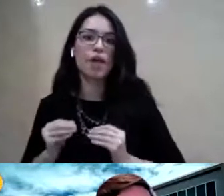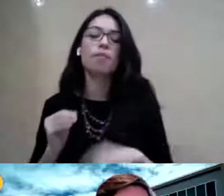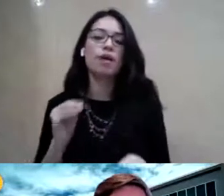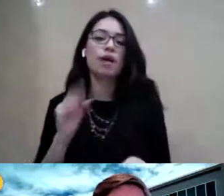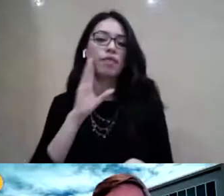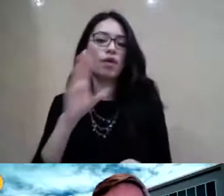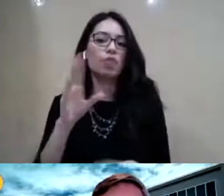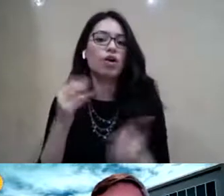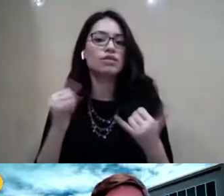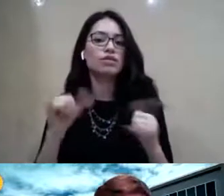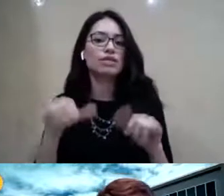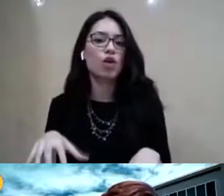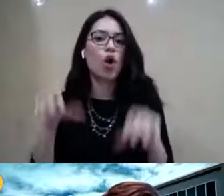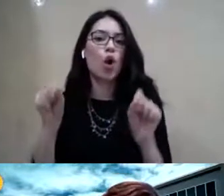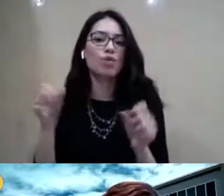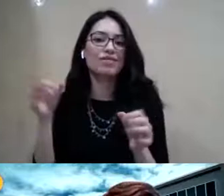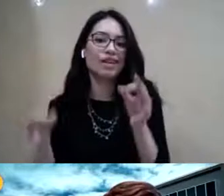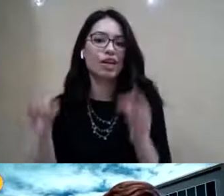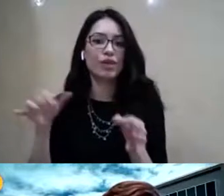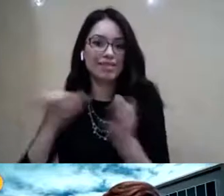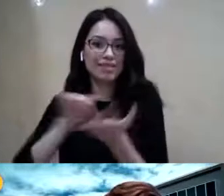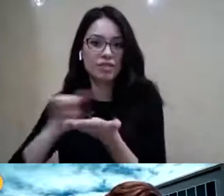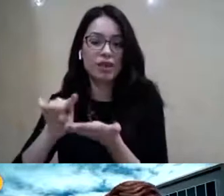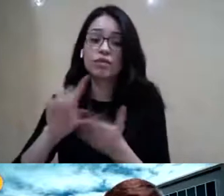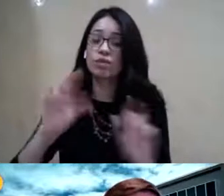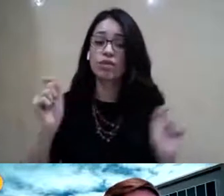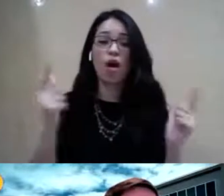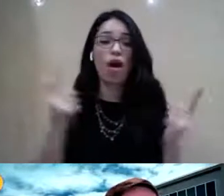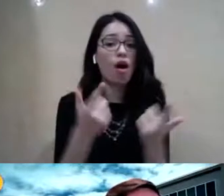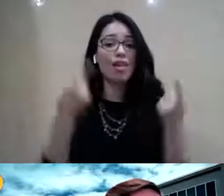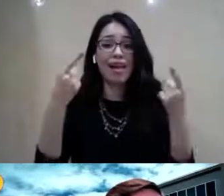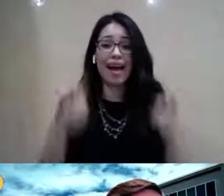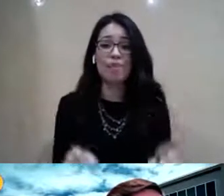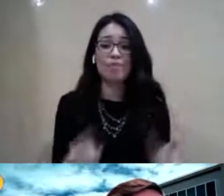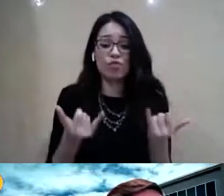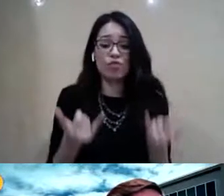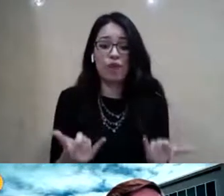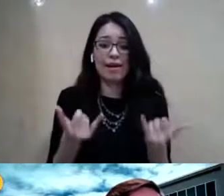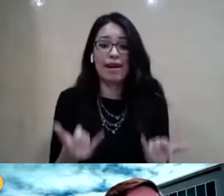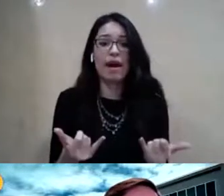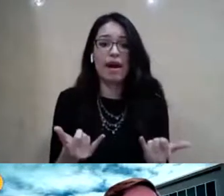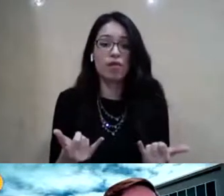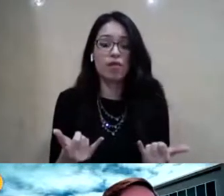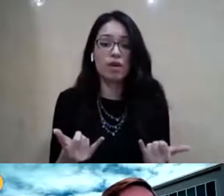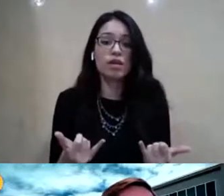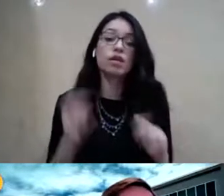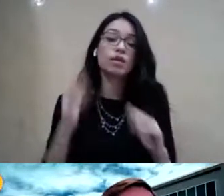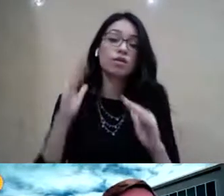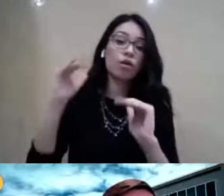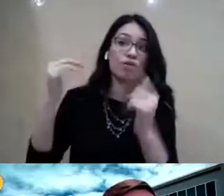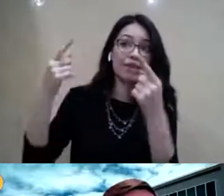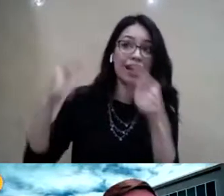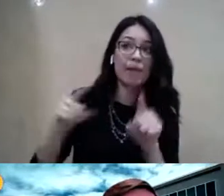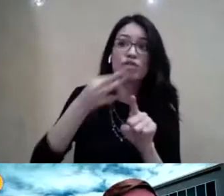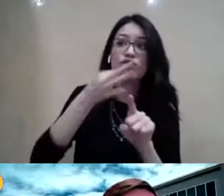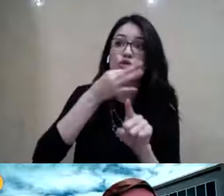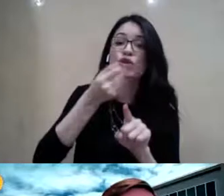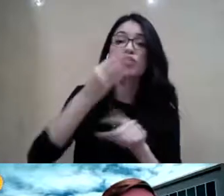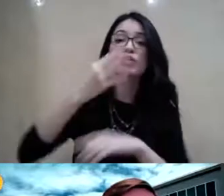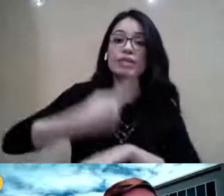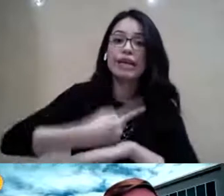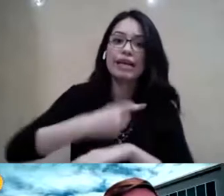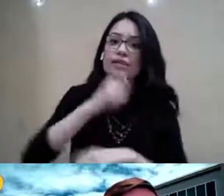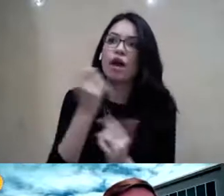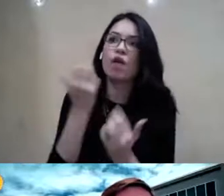this is something that's happening in real time for all of us. And what we hope that comes in days, not weeks, from the governor and the state legislature is